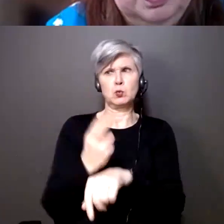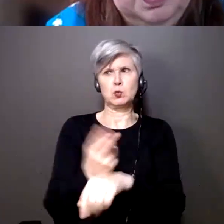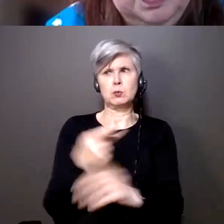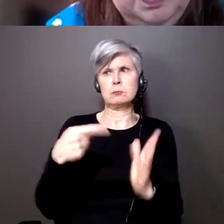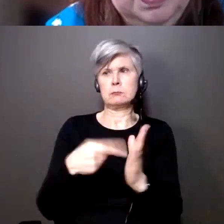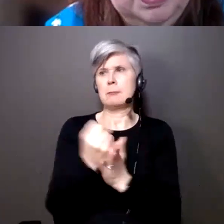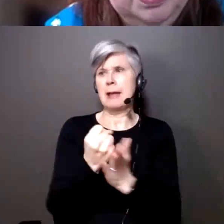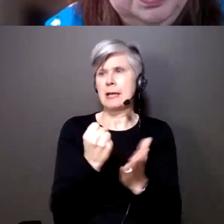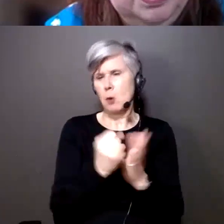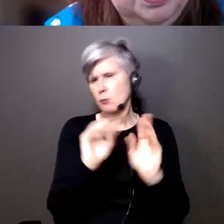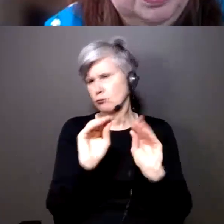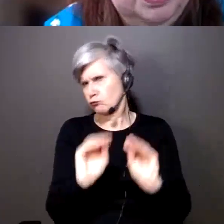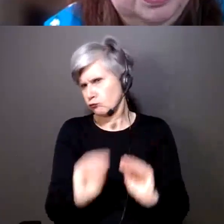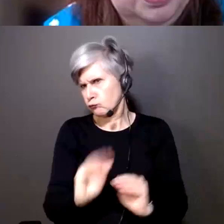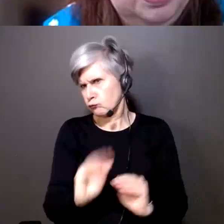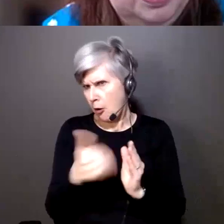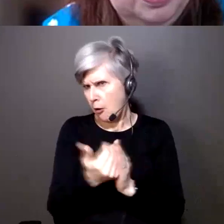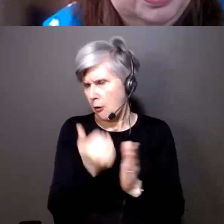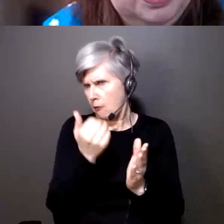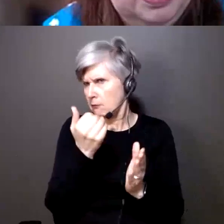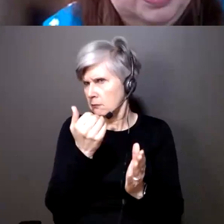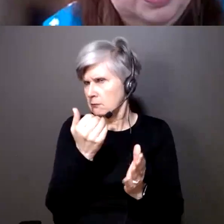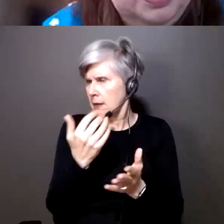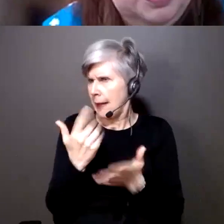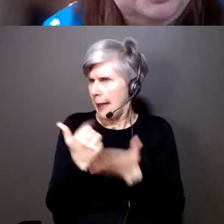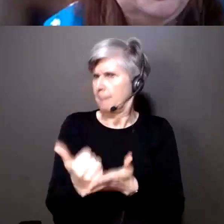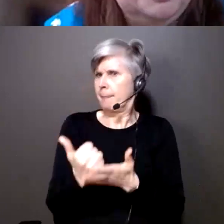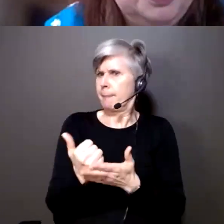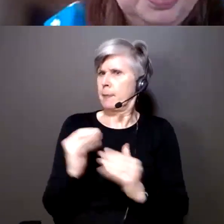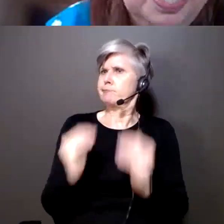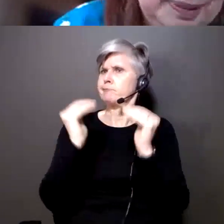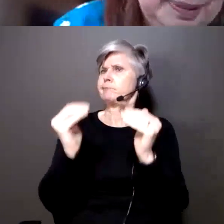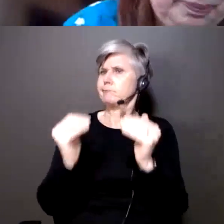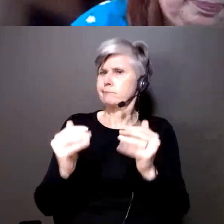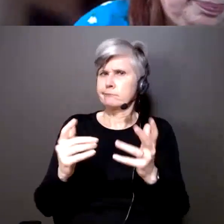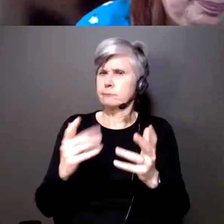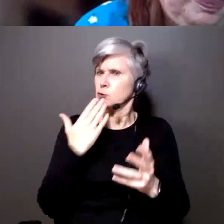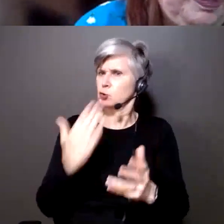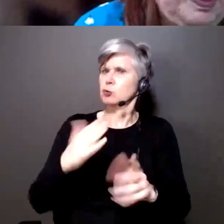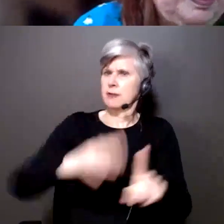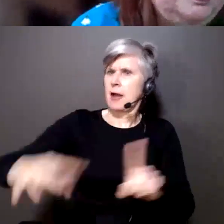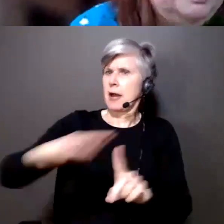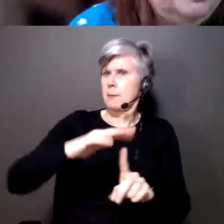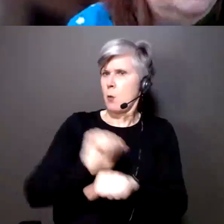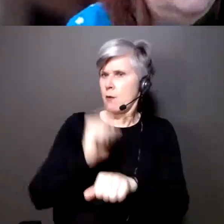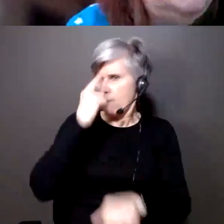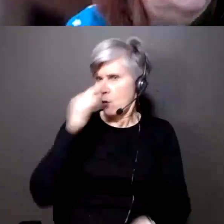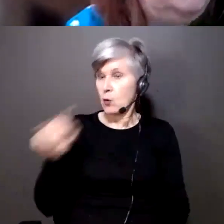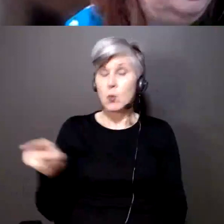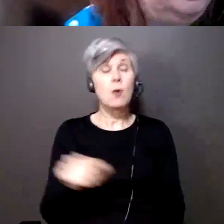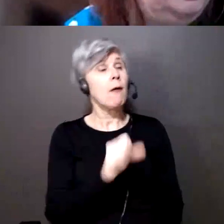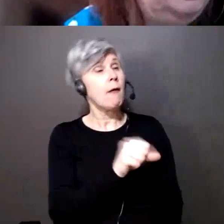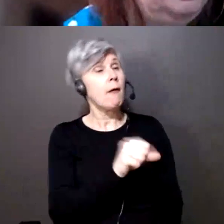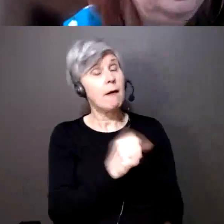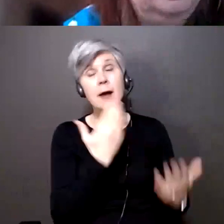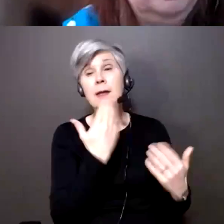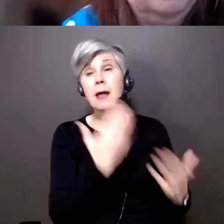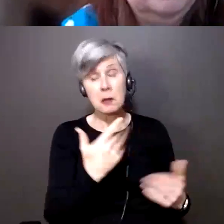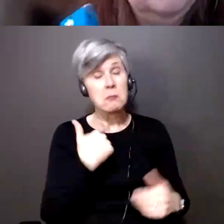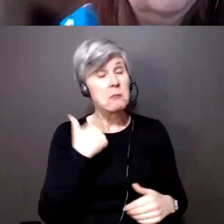Thank you, Dana. I am actually familiar with the Accessibility Passport. It's great that the tool